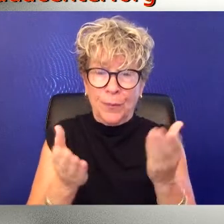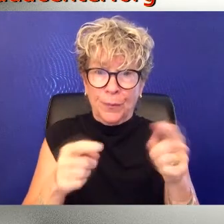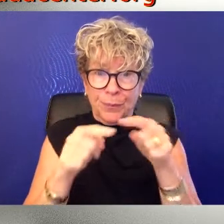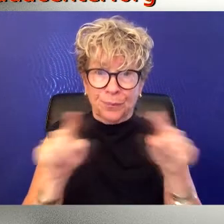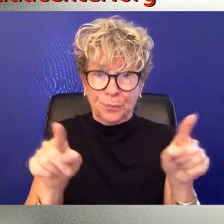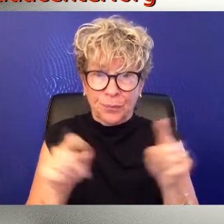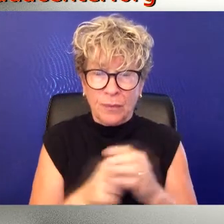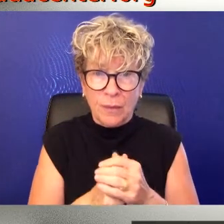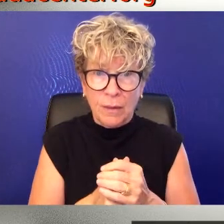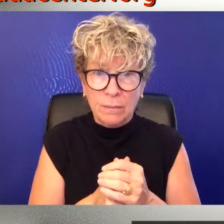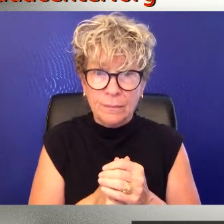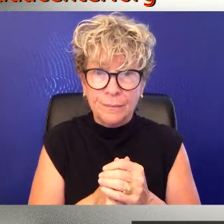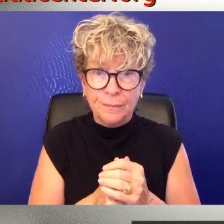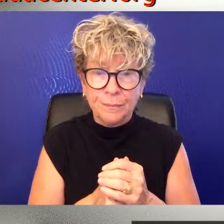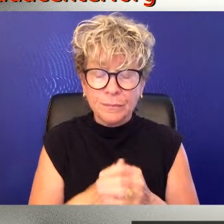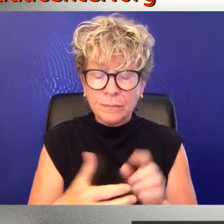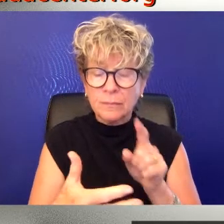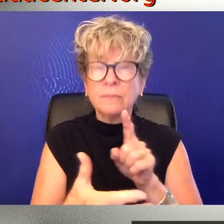eeoc.gov/laws/types/disability.cfm,